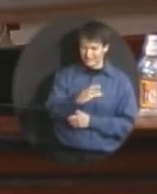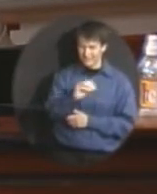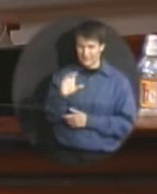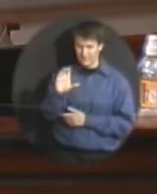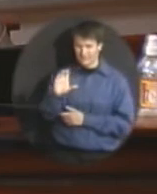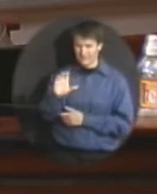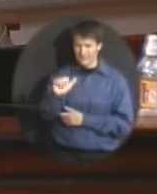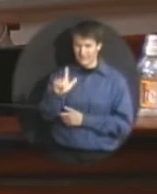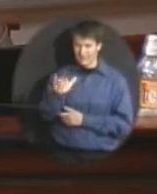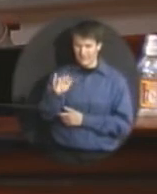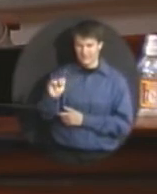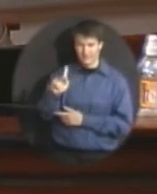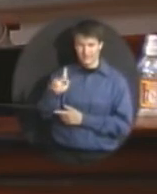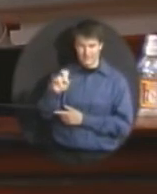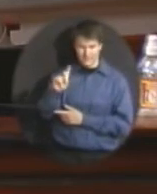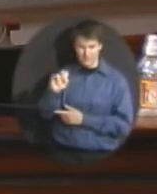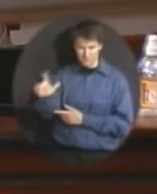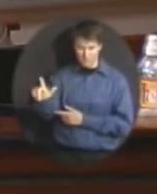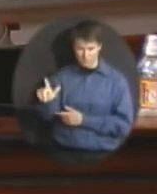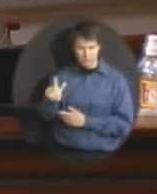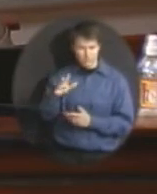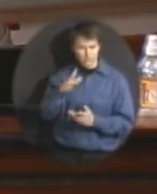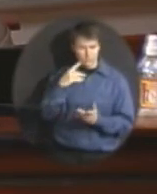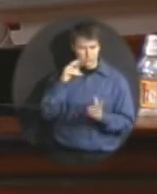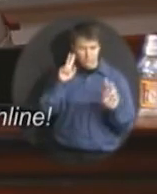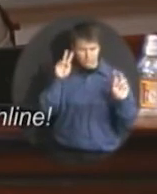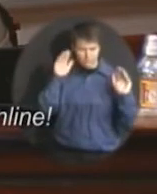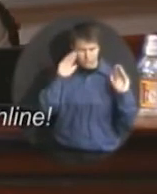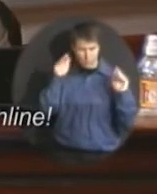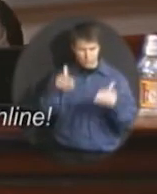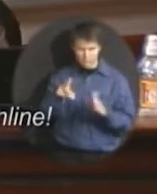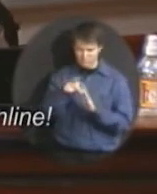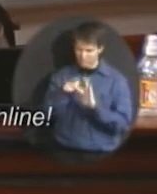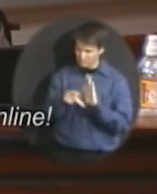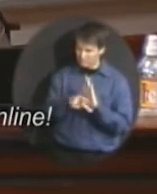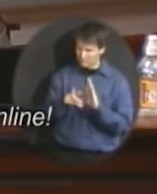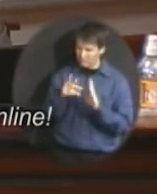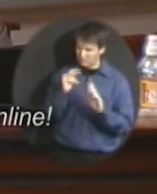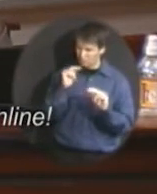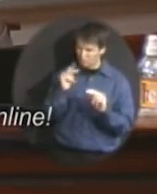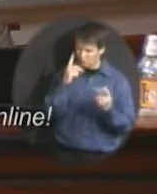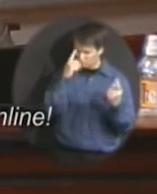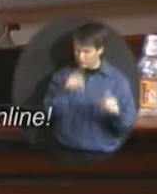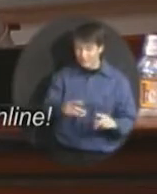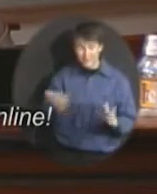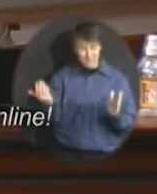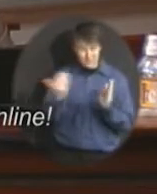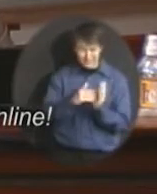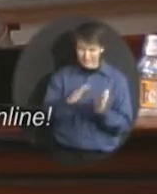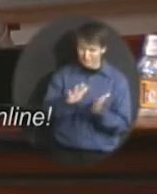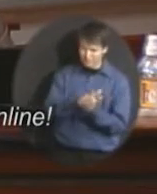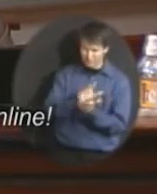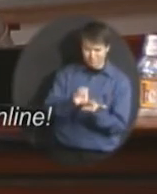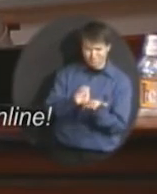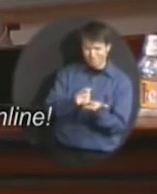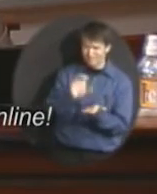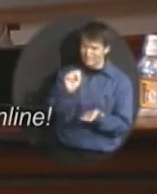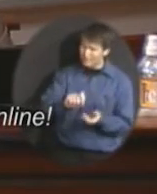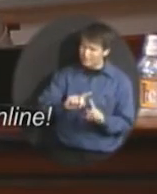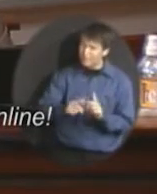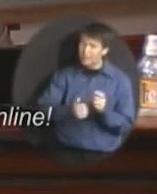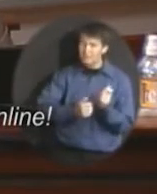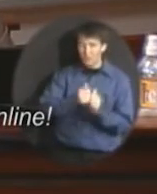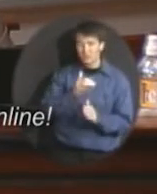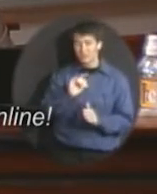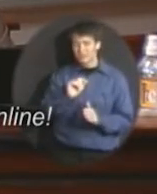our policies that are part of the negotiated agreement. Again, thick packet, but it really comes down to most of it was